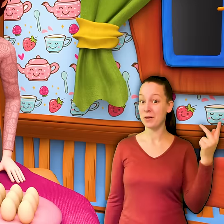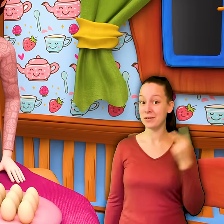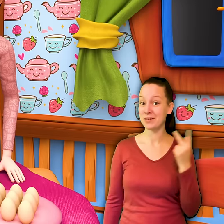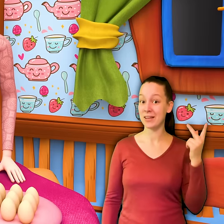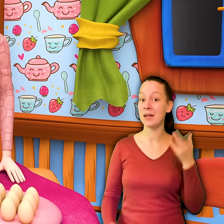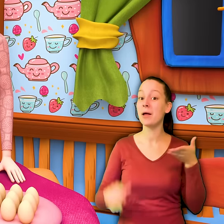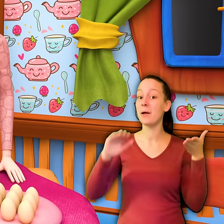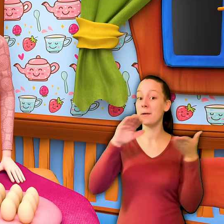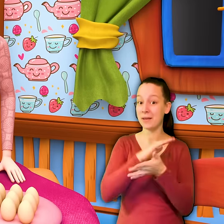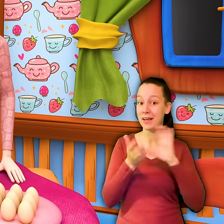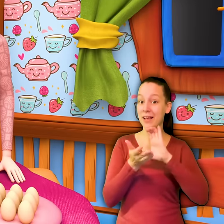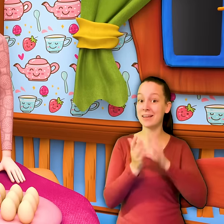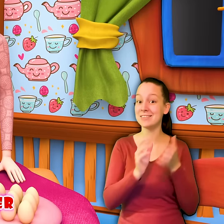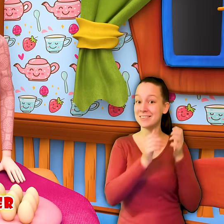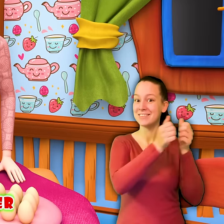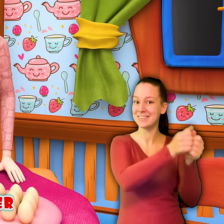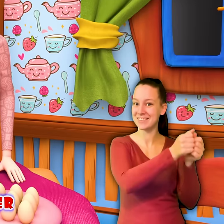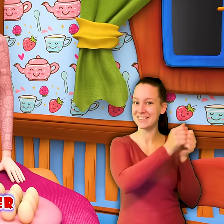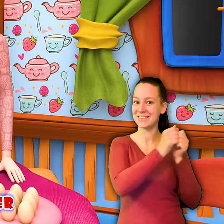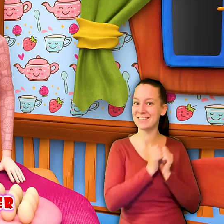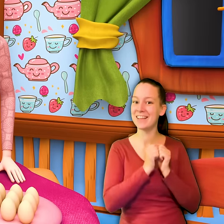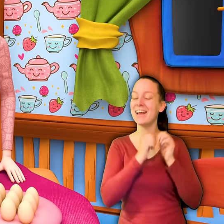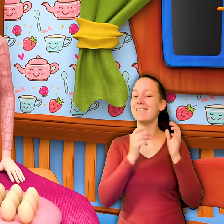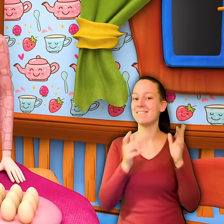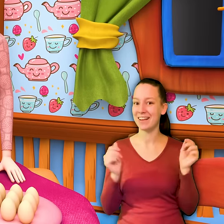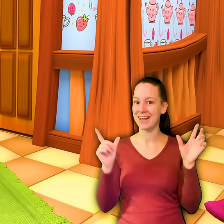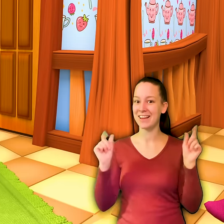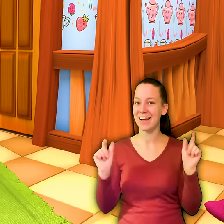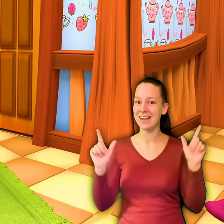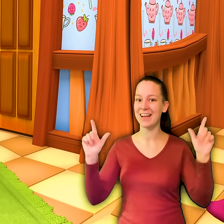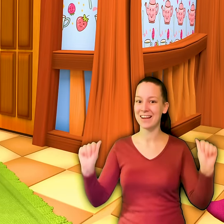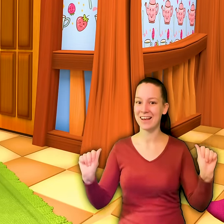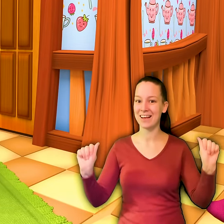we both baked the cake together